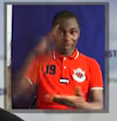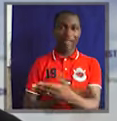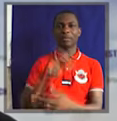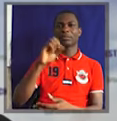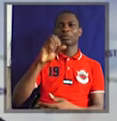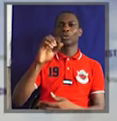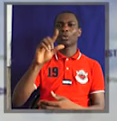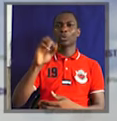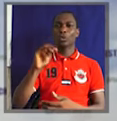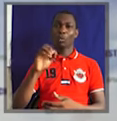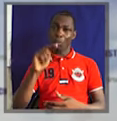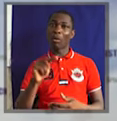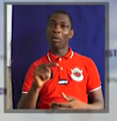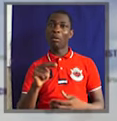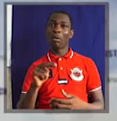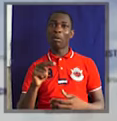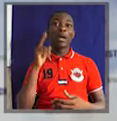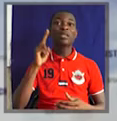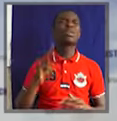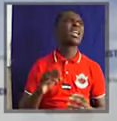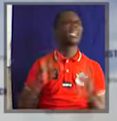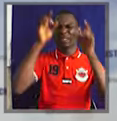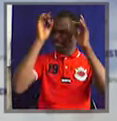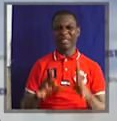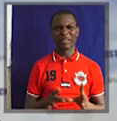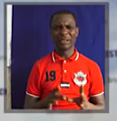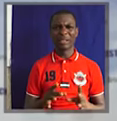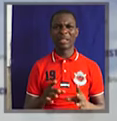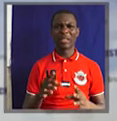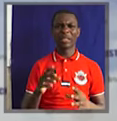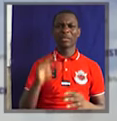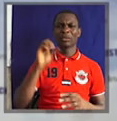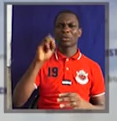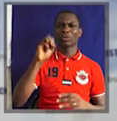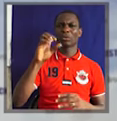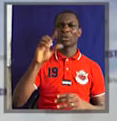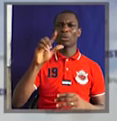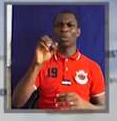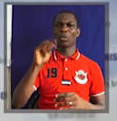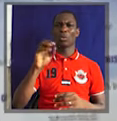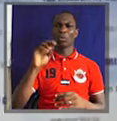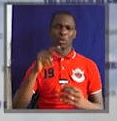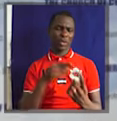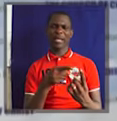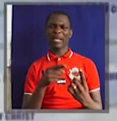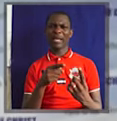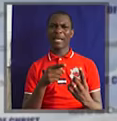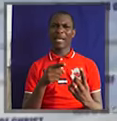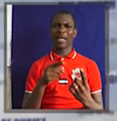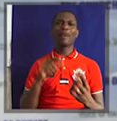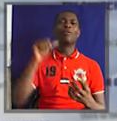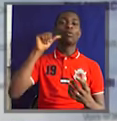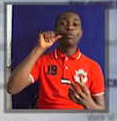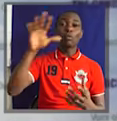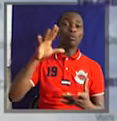e ma maako maako 700 ano wo wo empnafo enko 300 ana baye wuti mi abrante